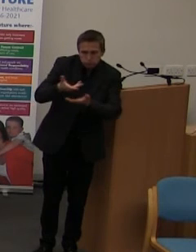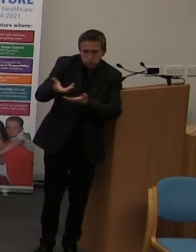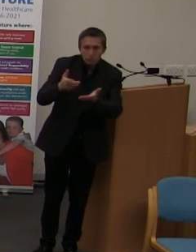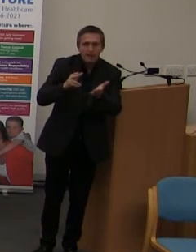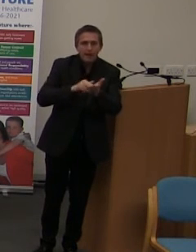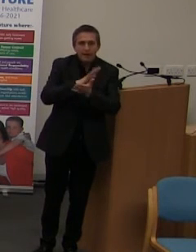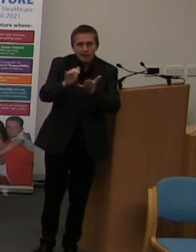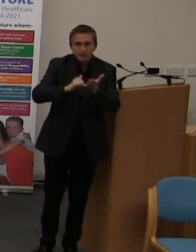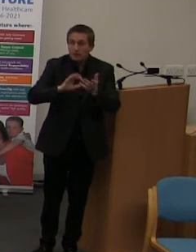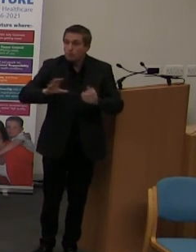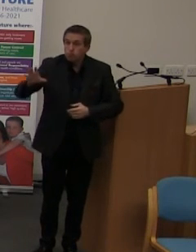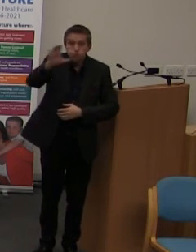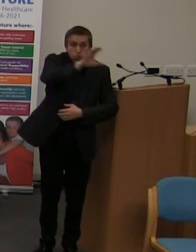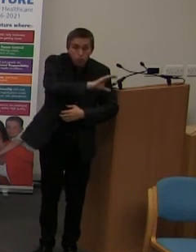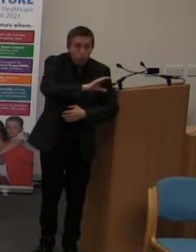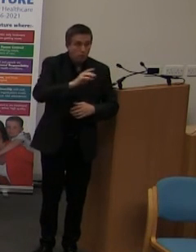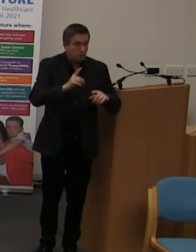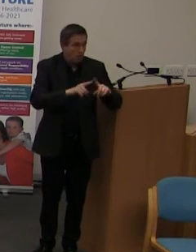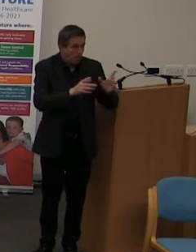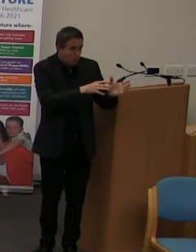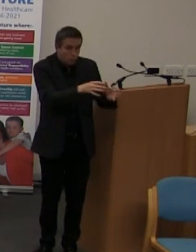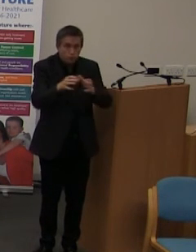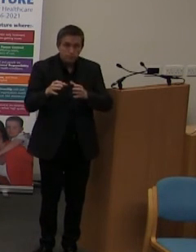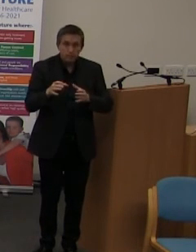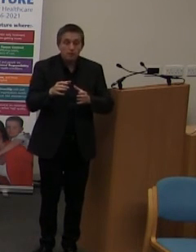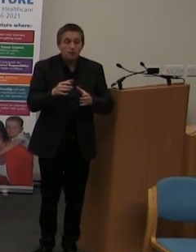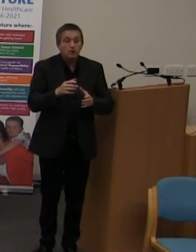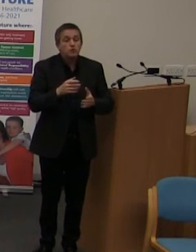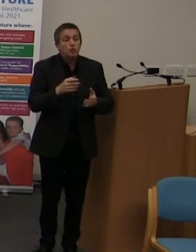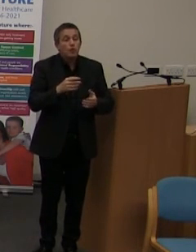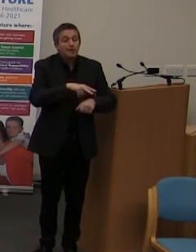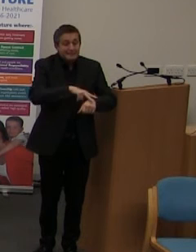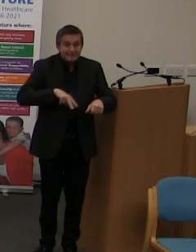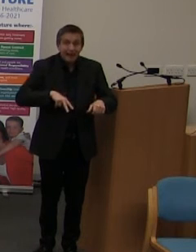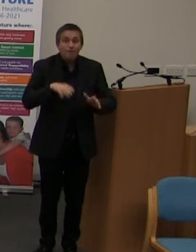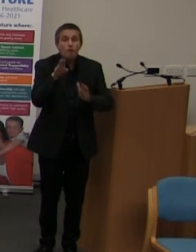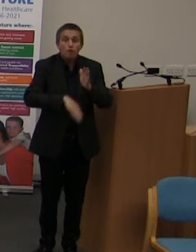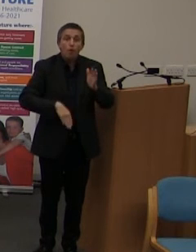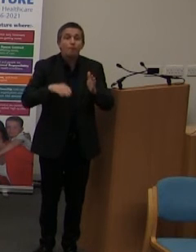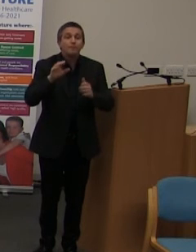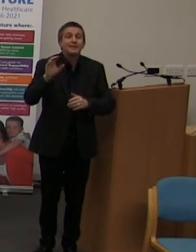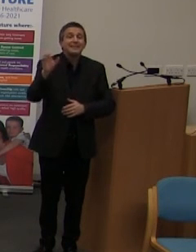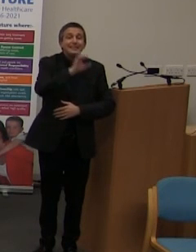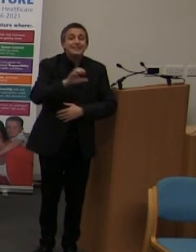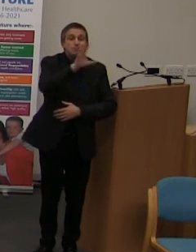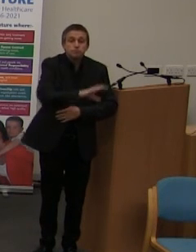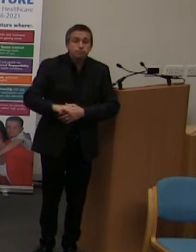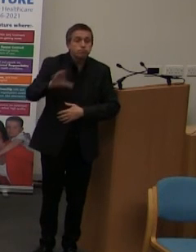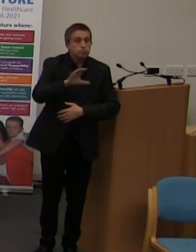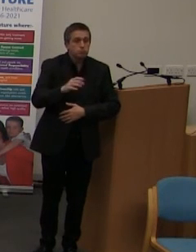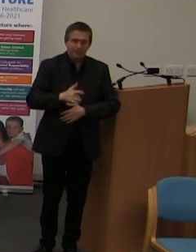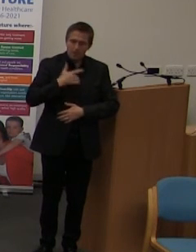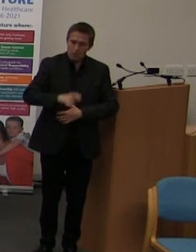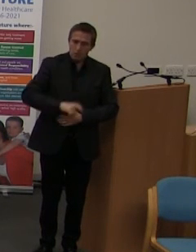boards, liaise with whoever we need to try and ensure that they are given the security and confidence that they